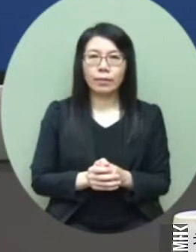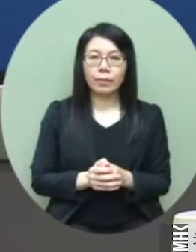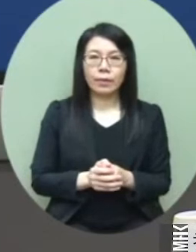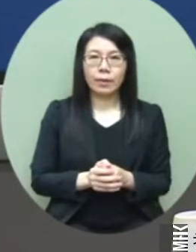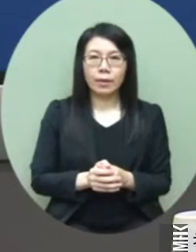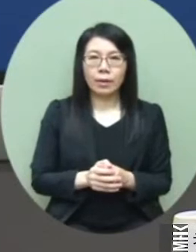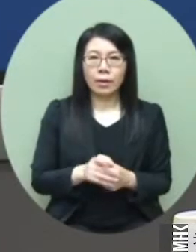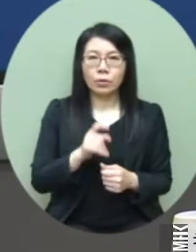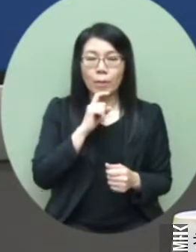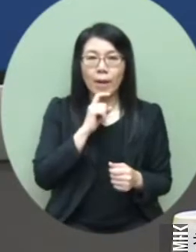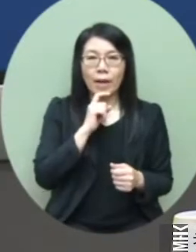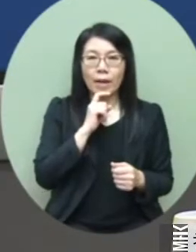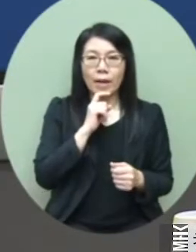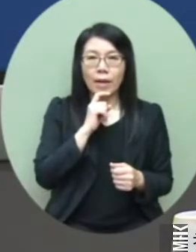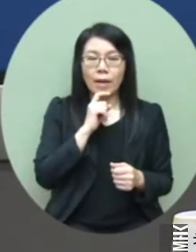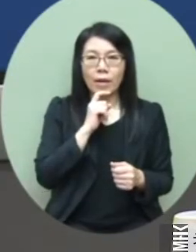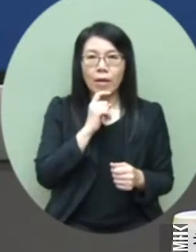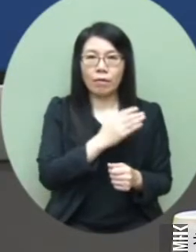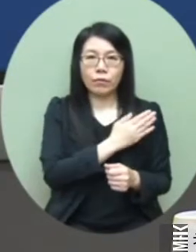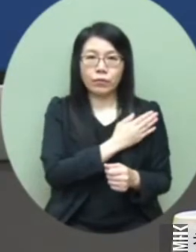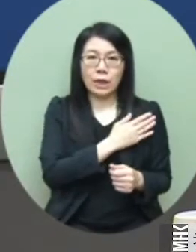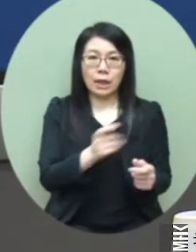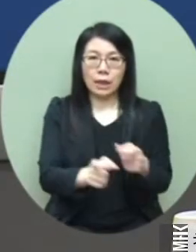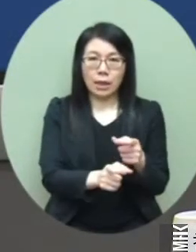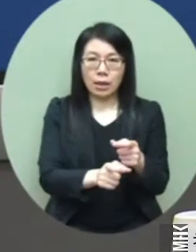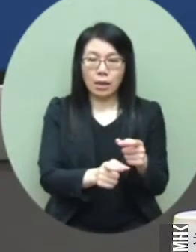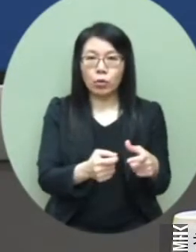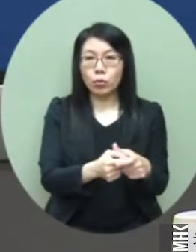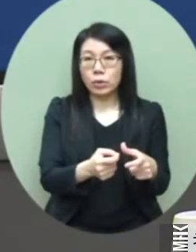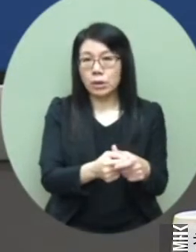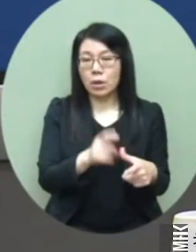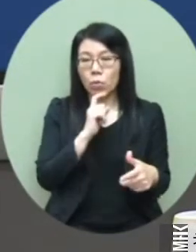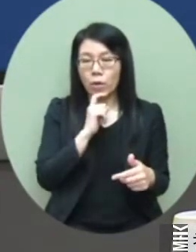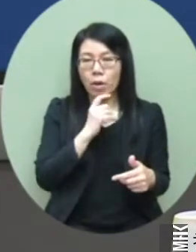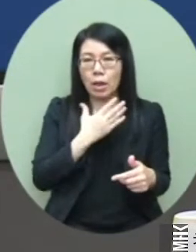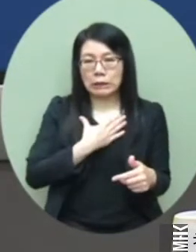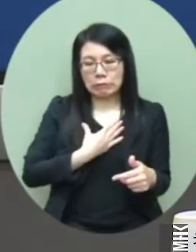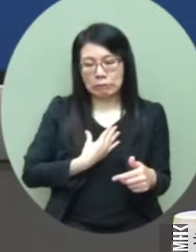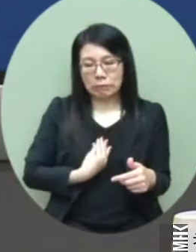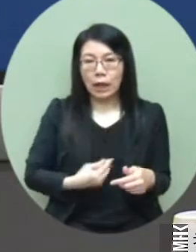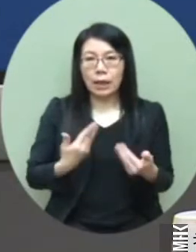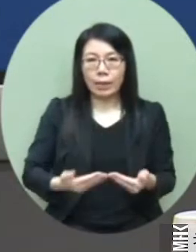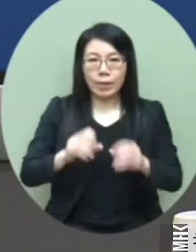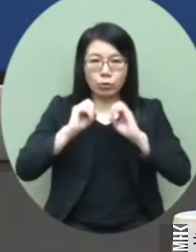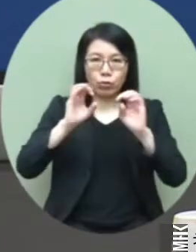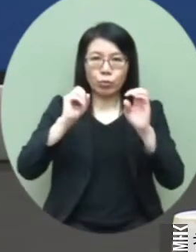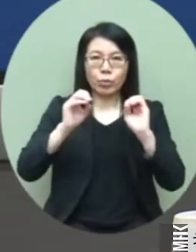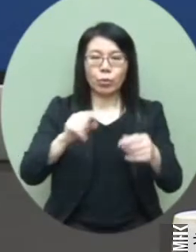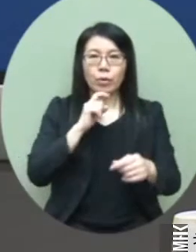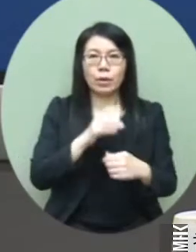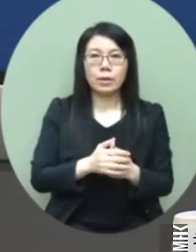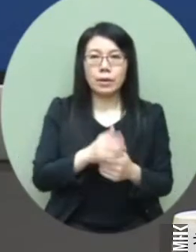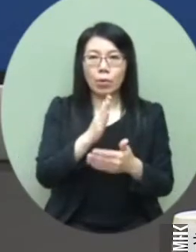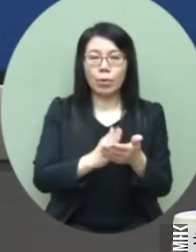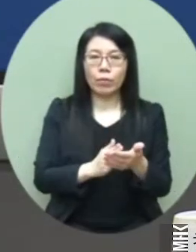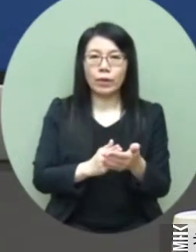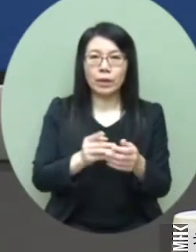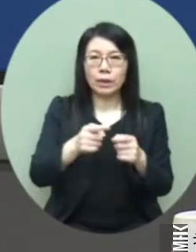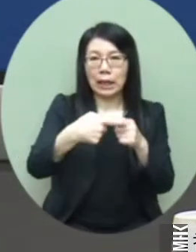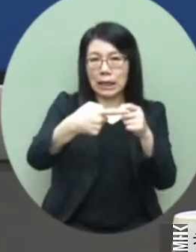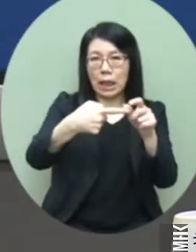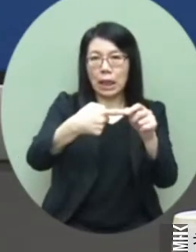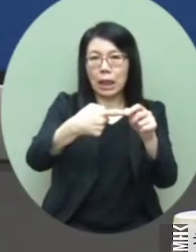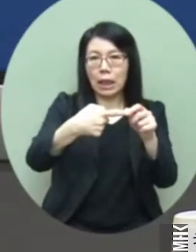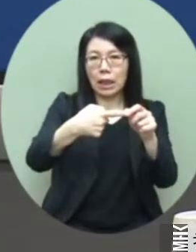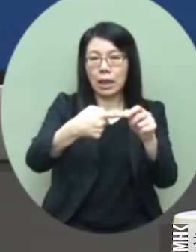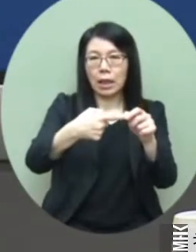disappointed by what we have announced this morning because they are not in the first phase of reopening, just like